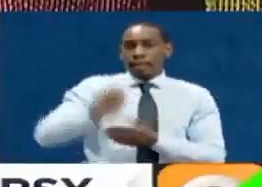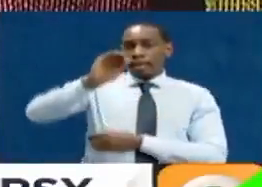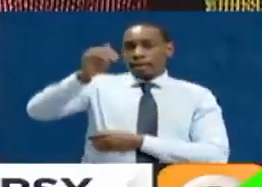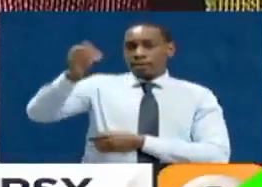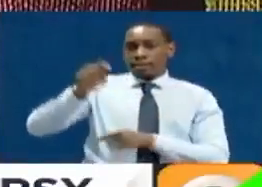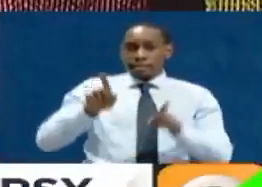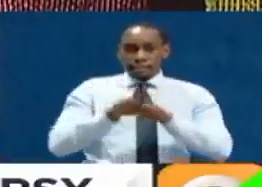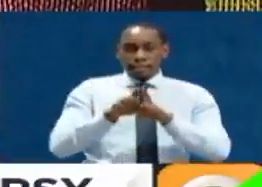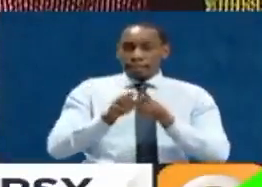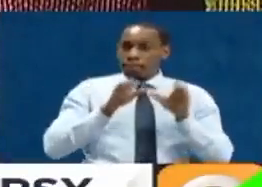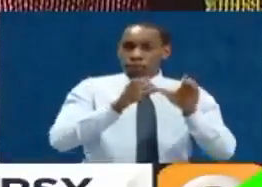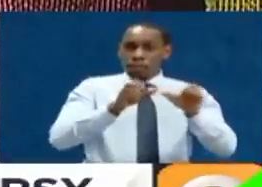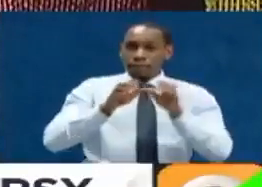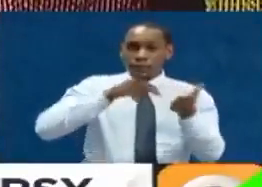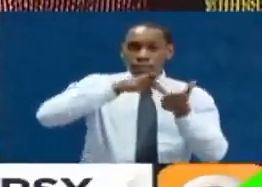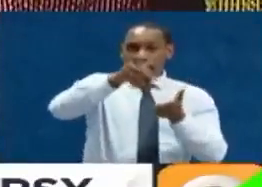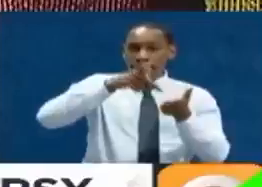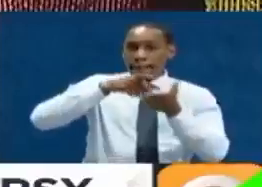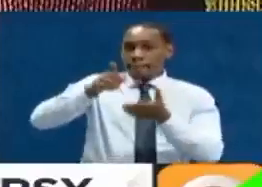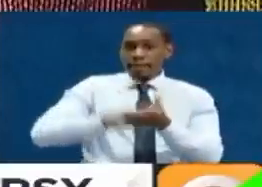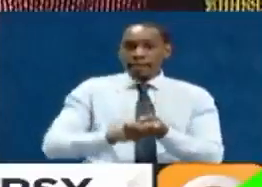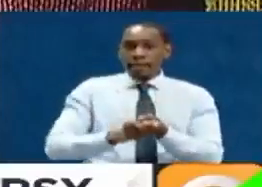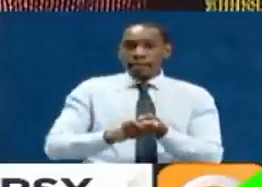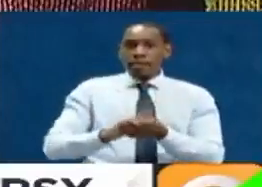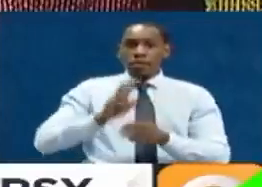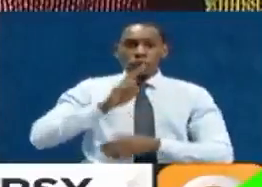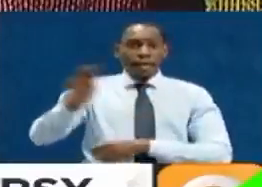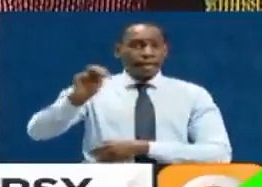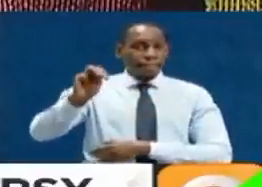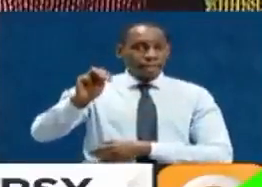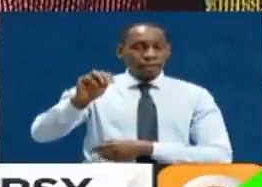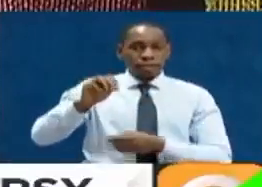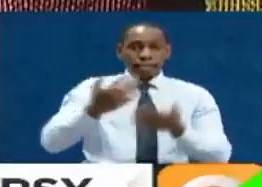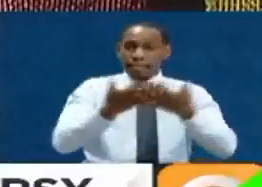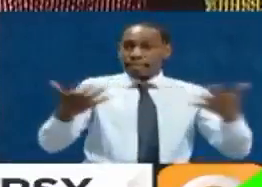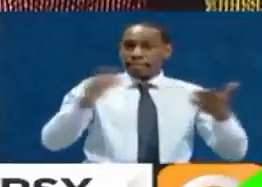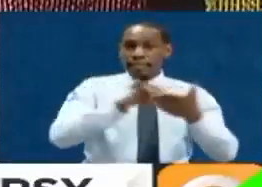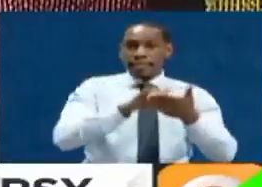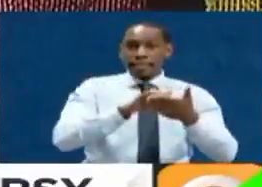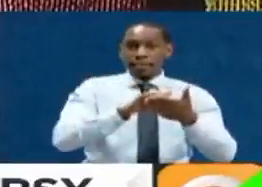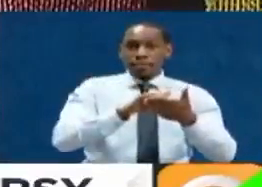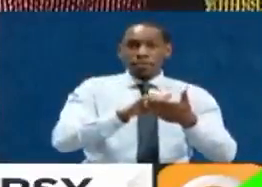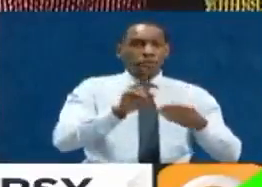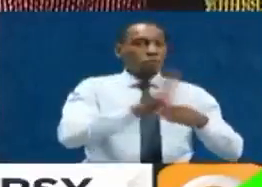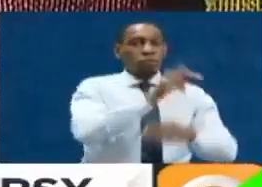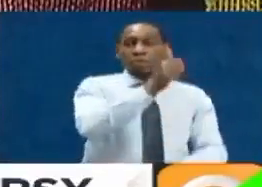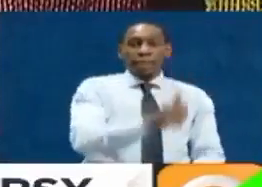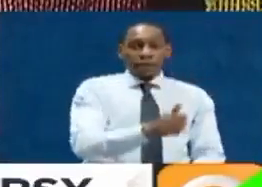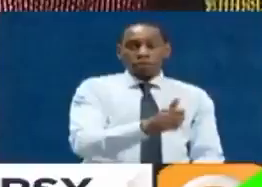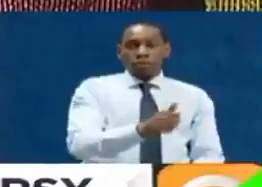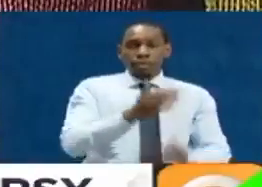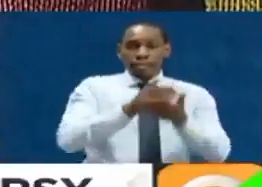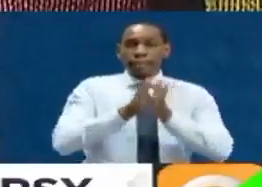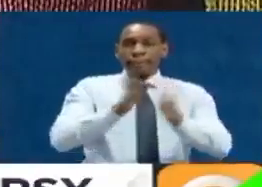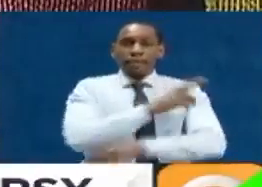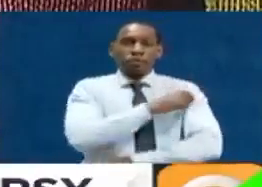counties are being forced to pay up to 200 million shillings for equipment that still lay idle in some